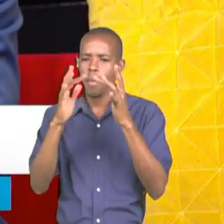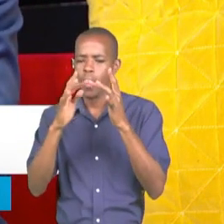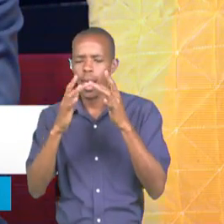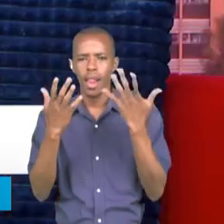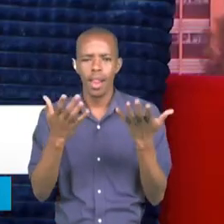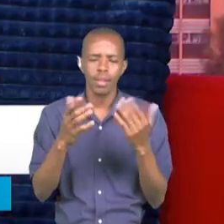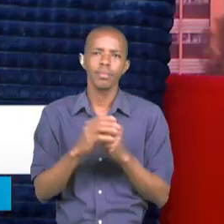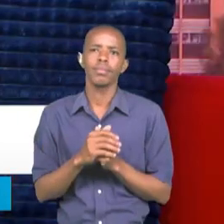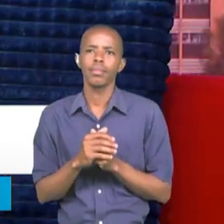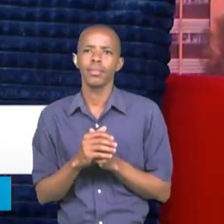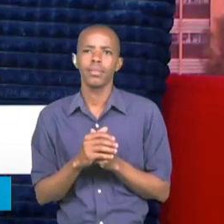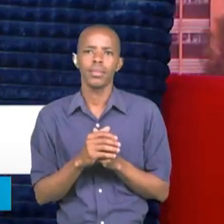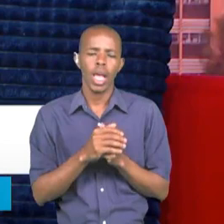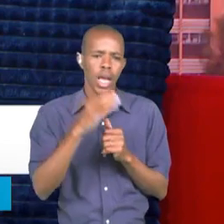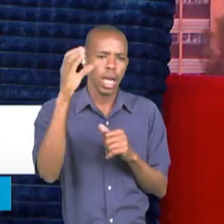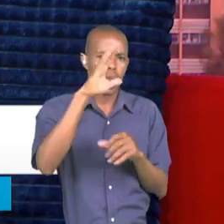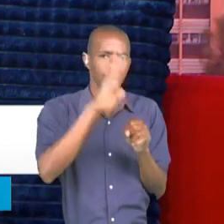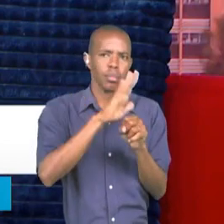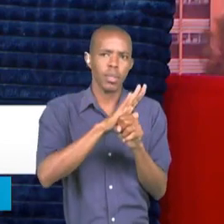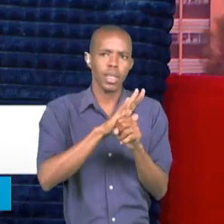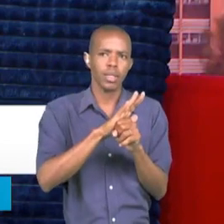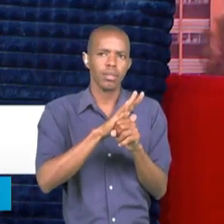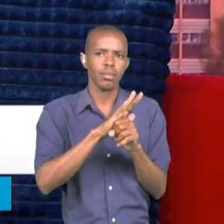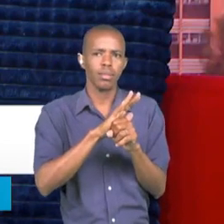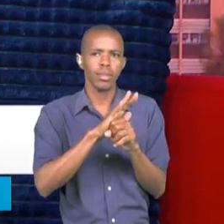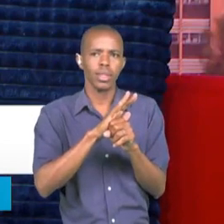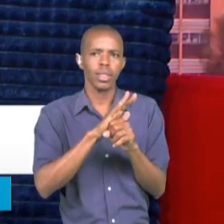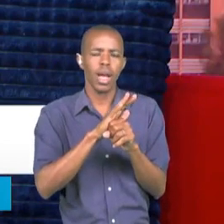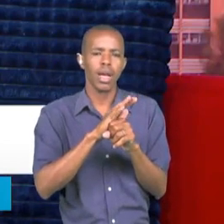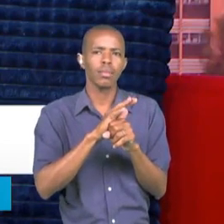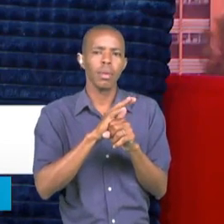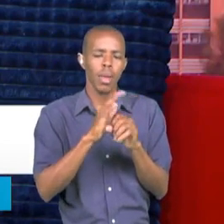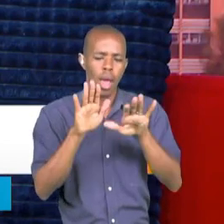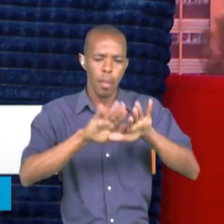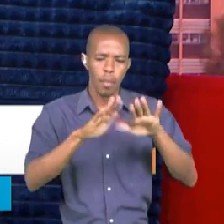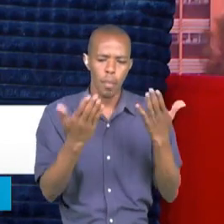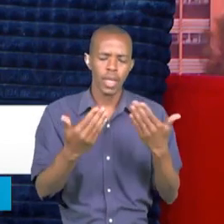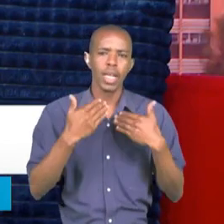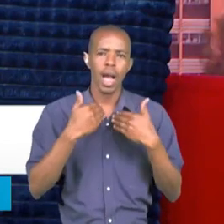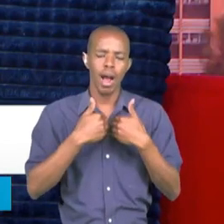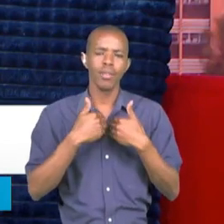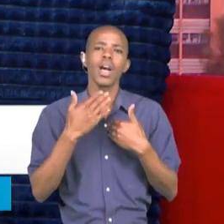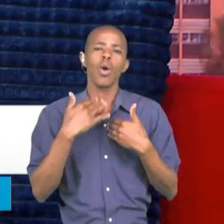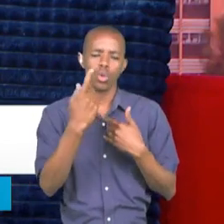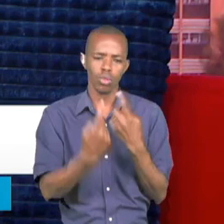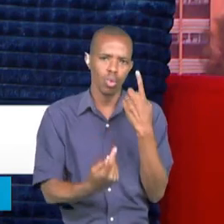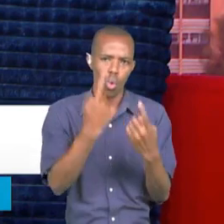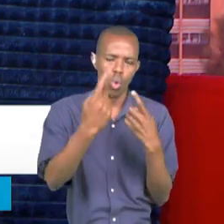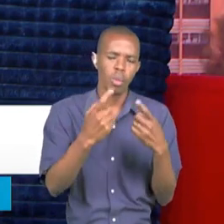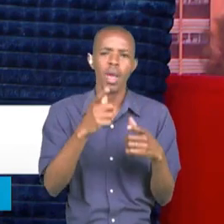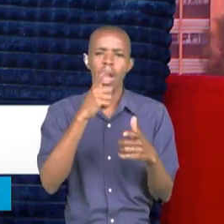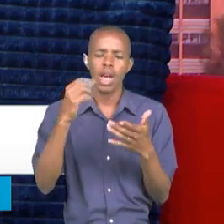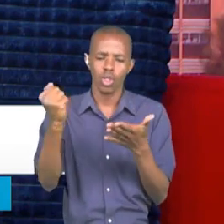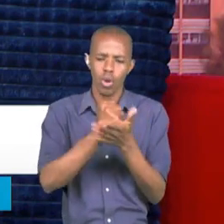now? Mostly the clients just DM me, hi, I have a party, I want you to cook for me, we want you to deliver lunch to our